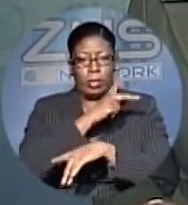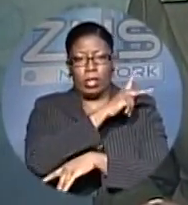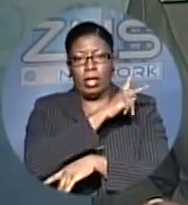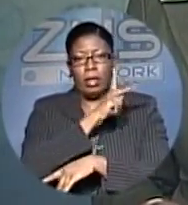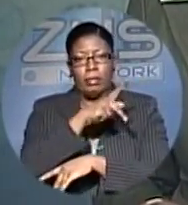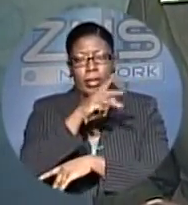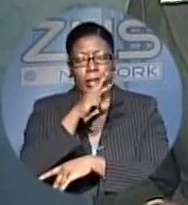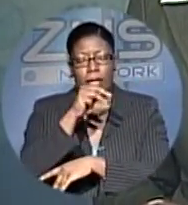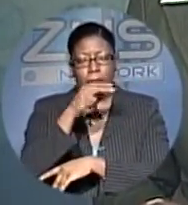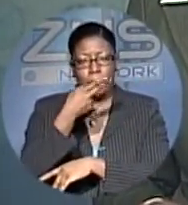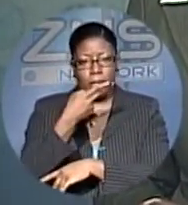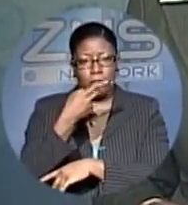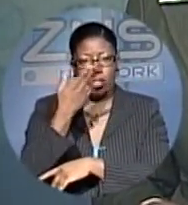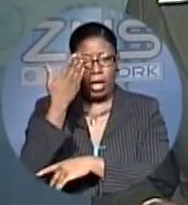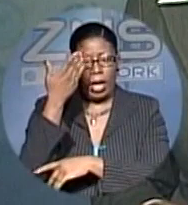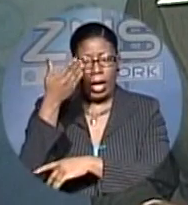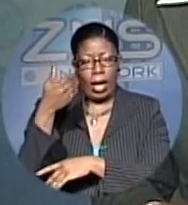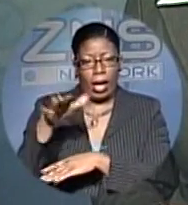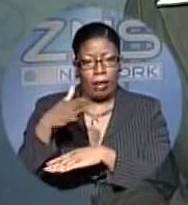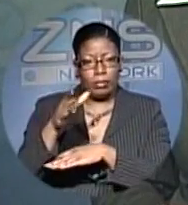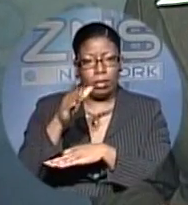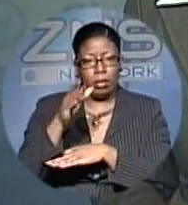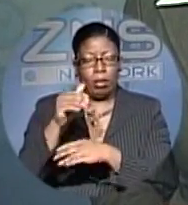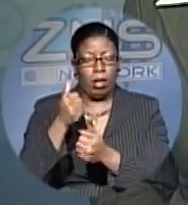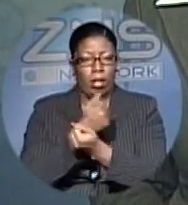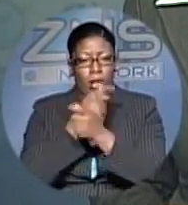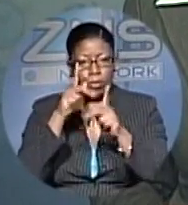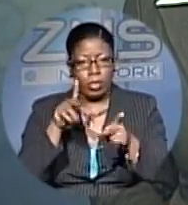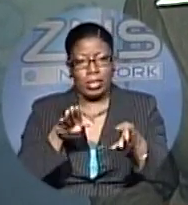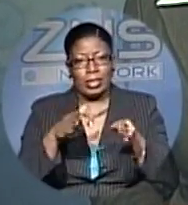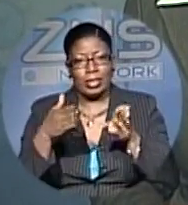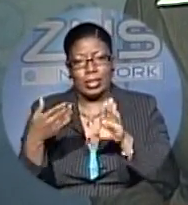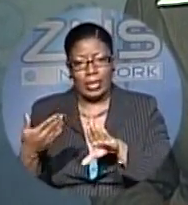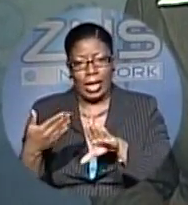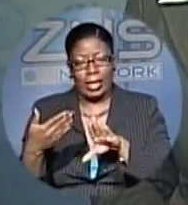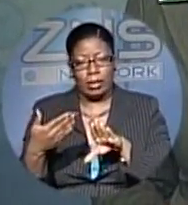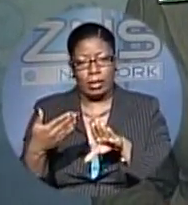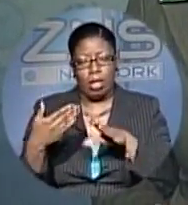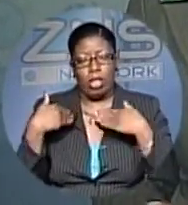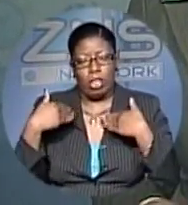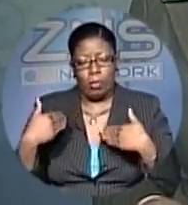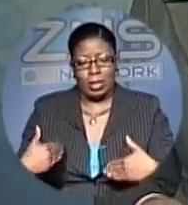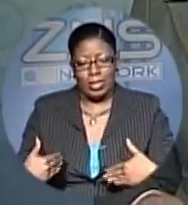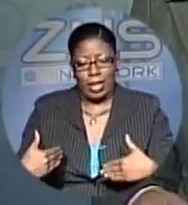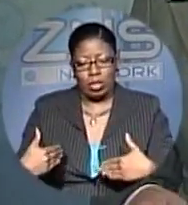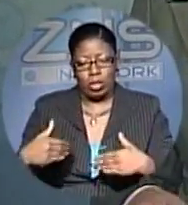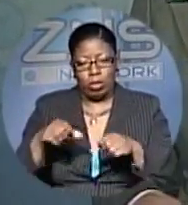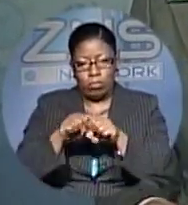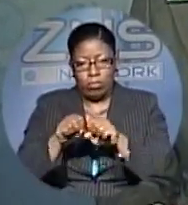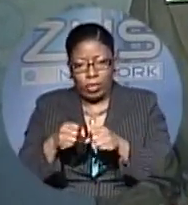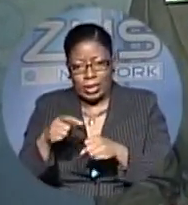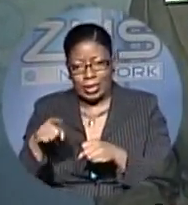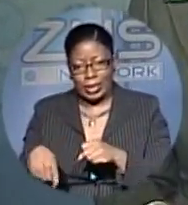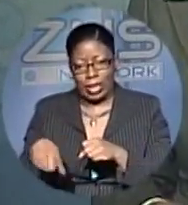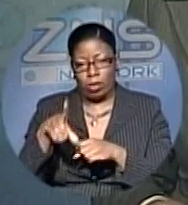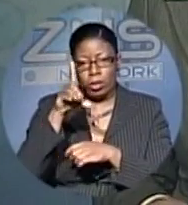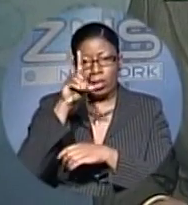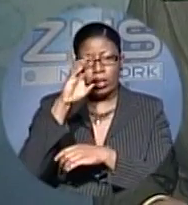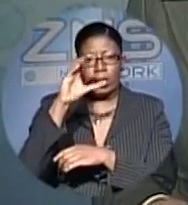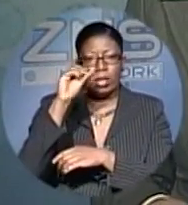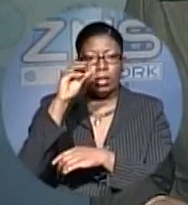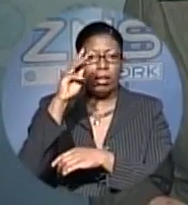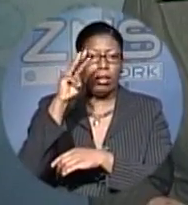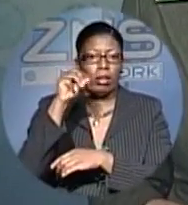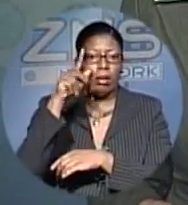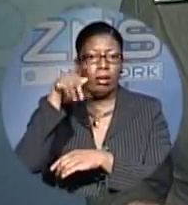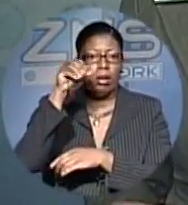one passed, and according to them, the body began to decompose while at the morgue. Our Janaea Noel has their story in this ZNS